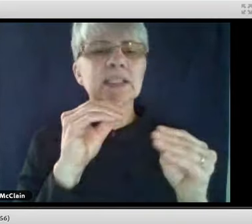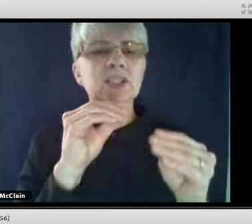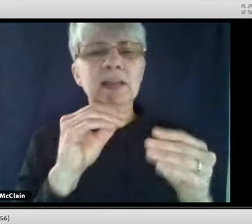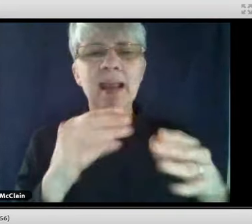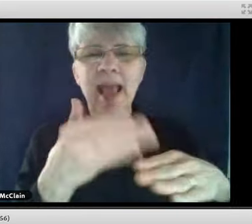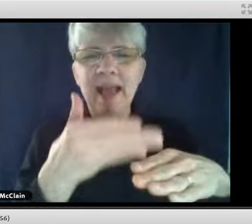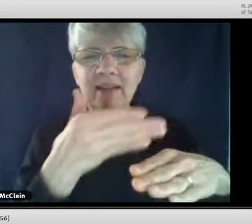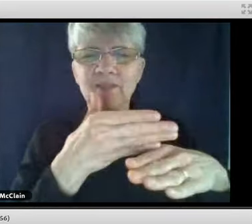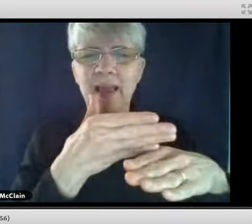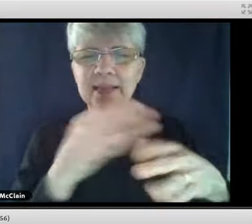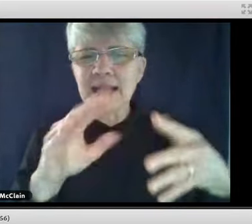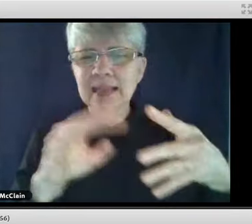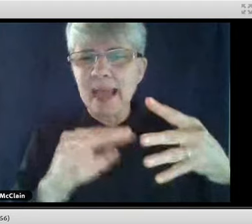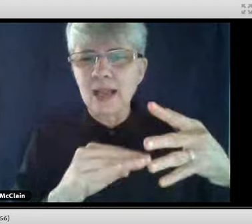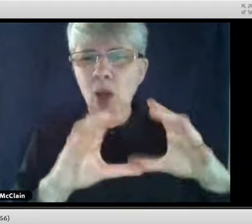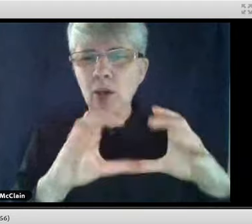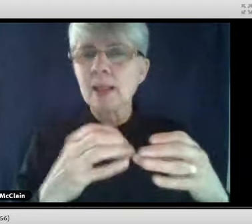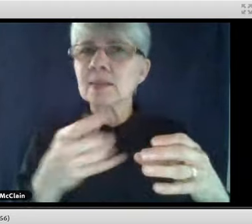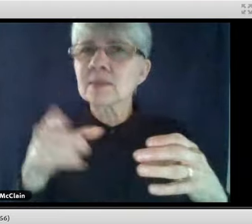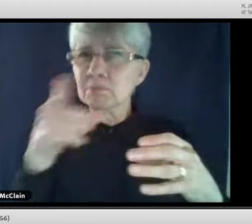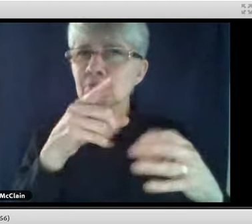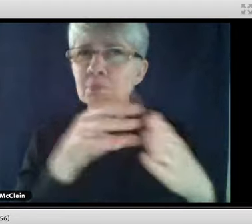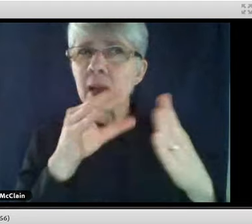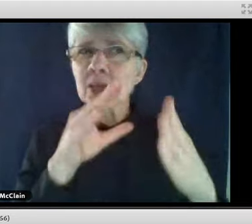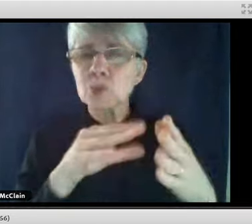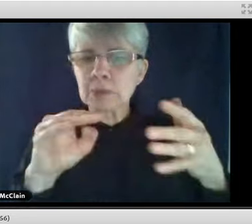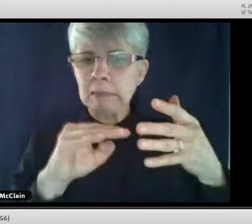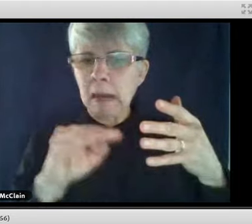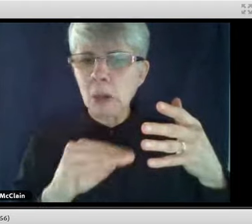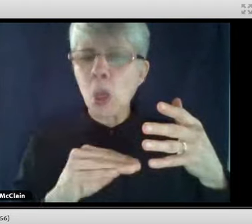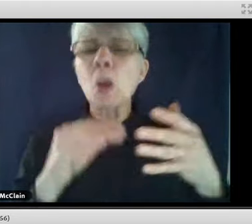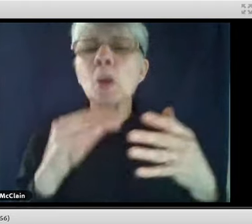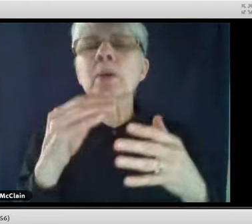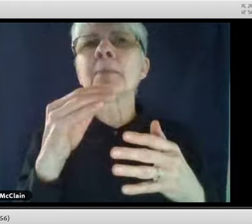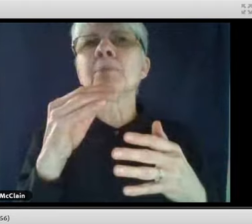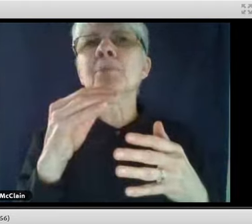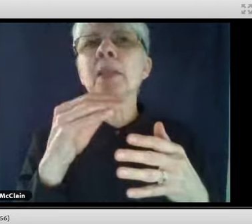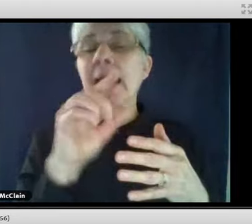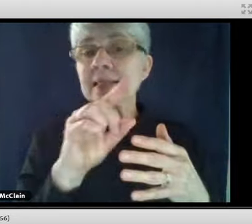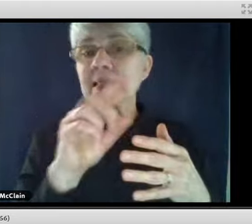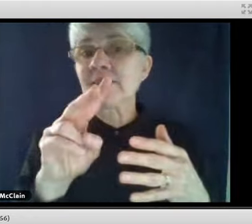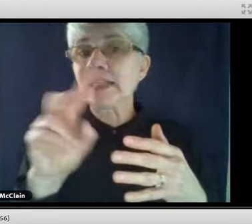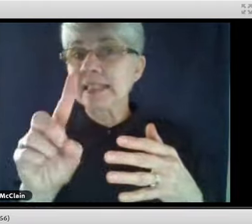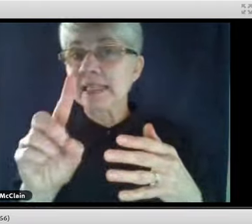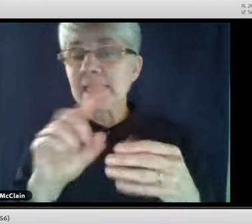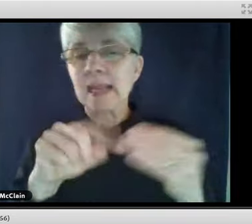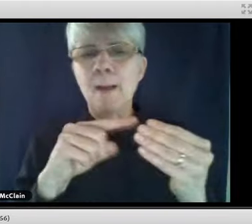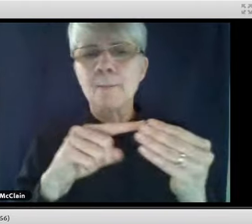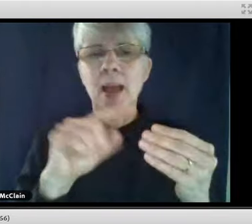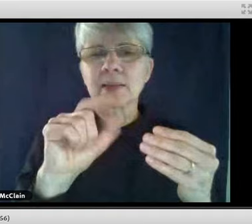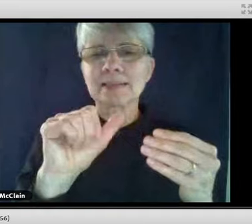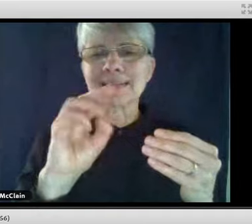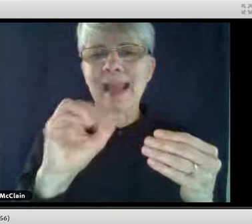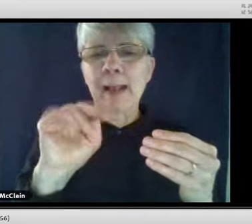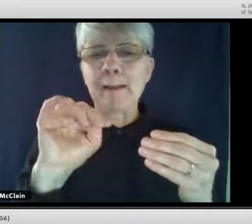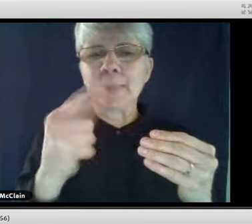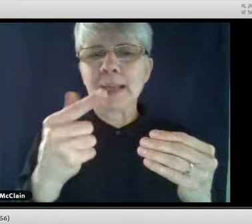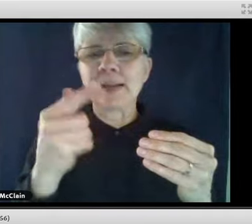cataloging class where I had my students catalog a DVD of Taming of the Shrew. Okay,